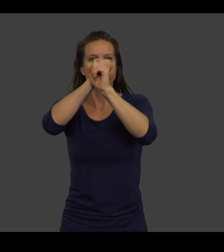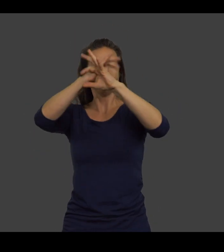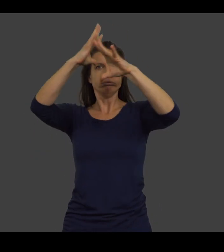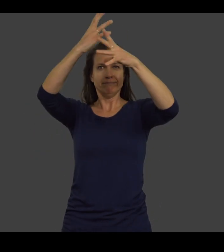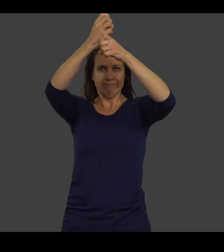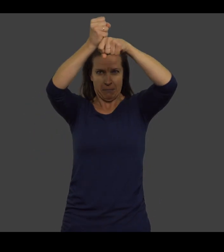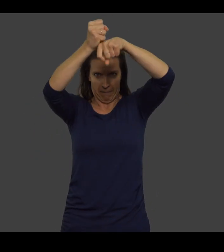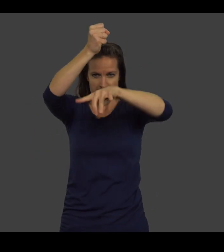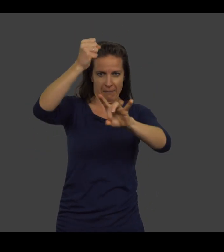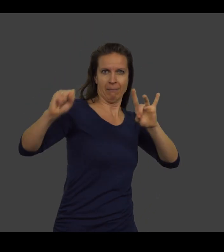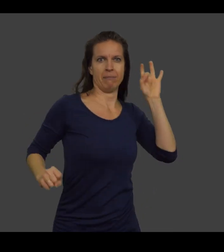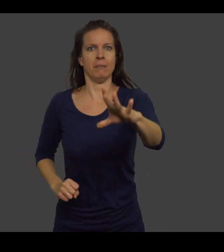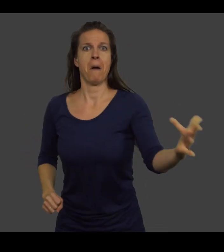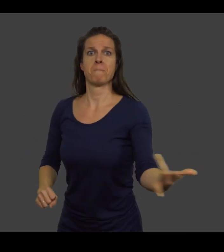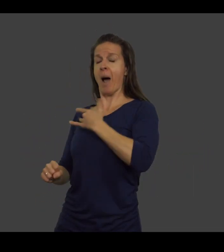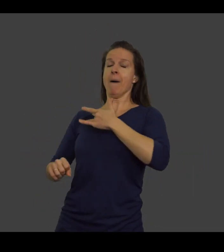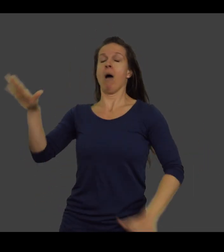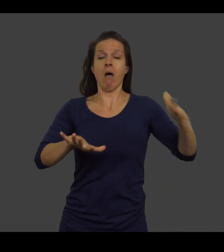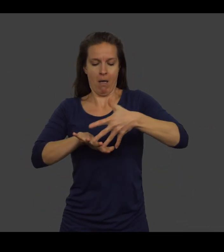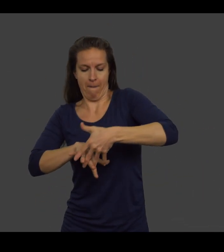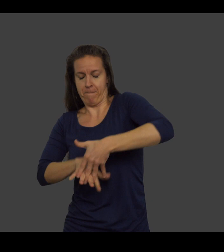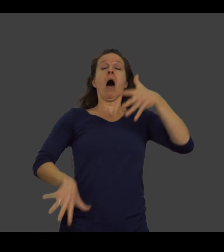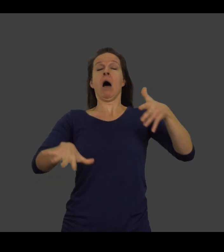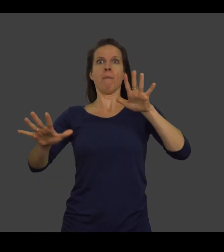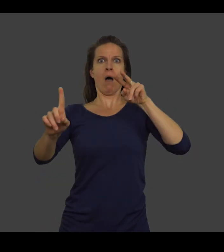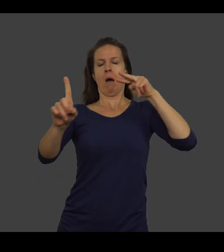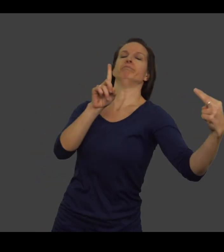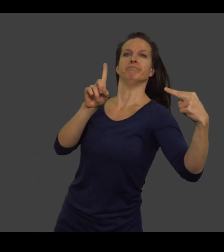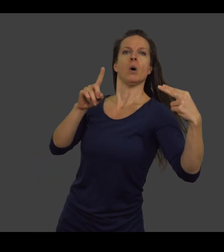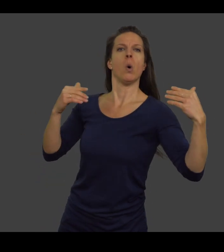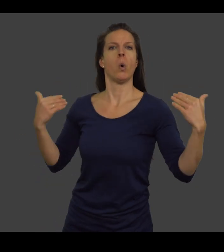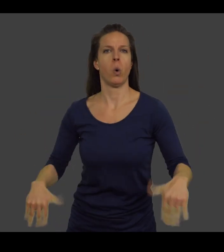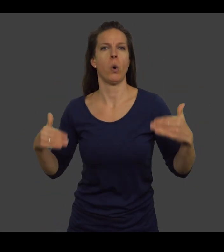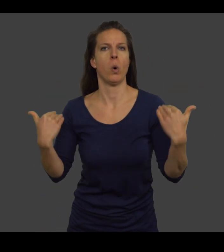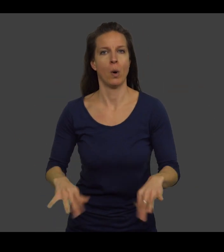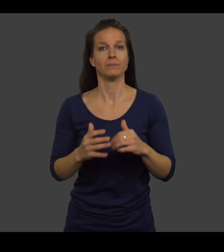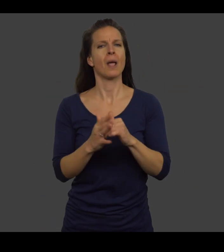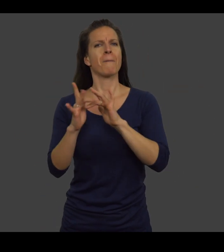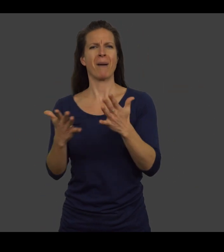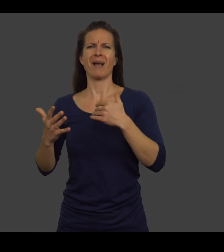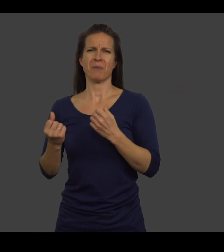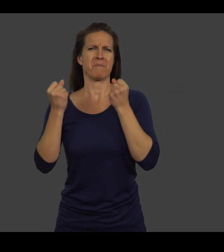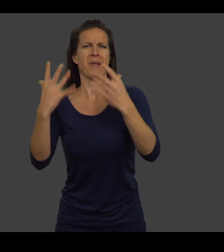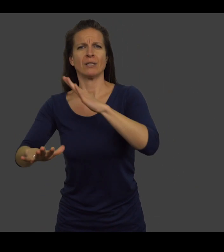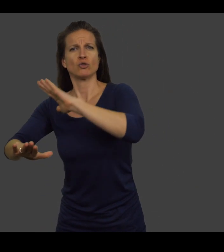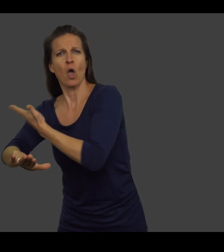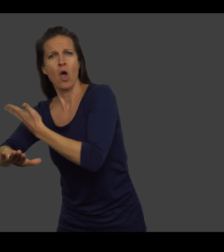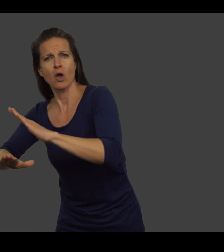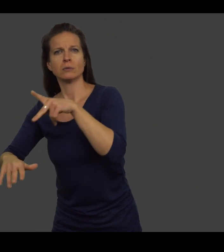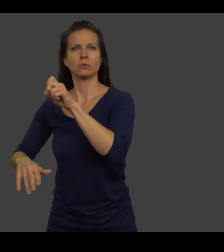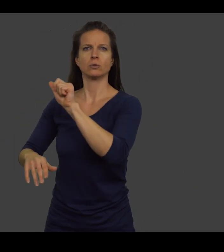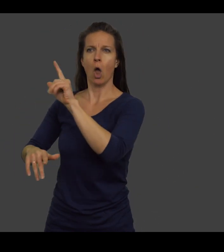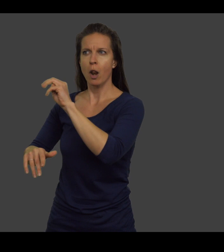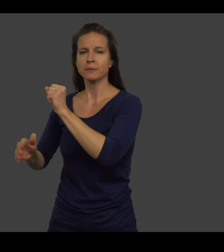And there's different types of poetry in the Bible. There's lots of types of songs or psalms. There's the reflective poetry of the wisdom books,